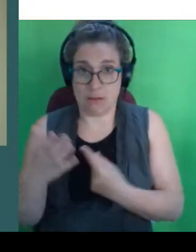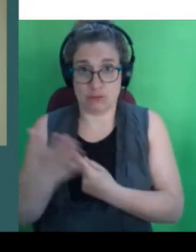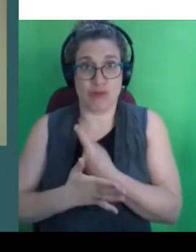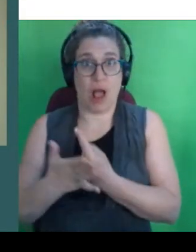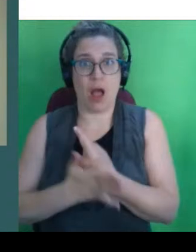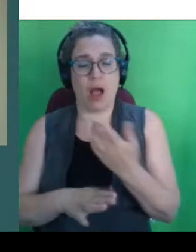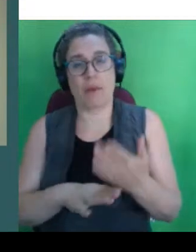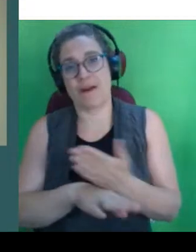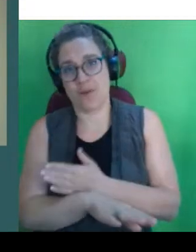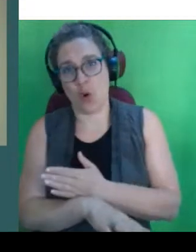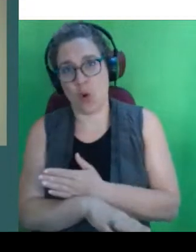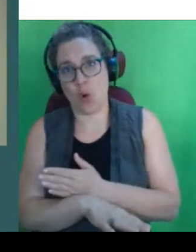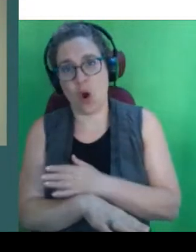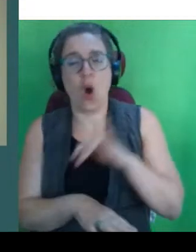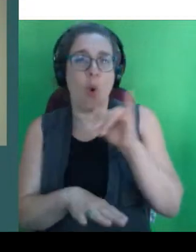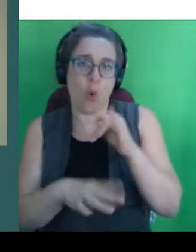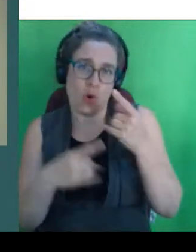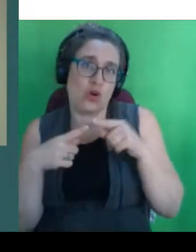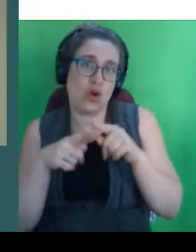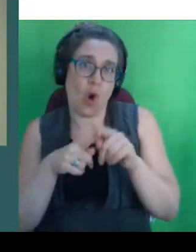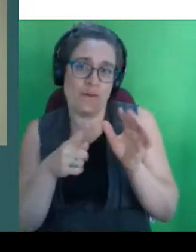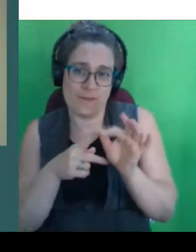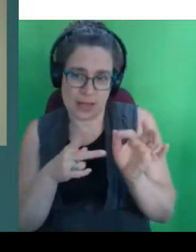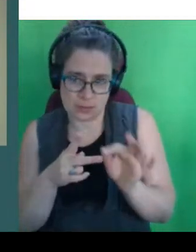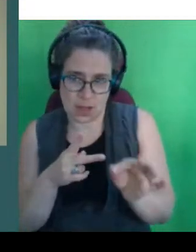a cofactor, and